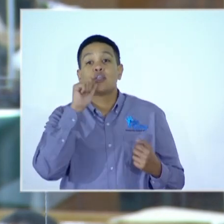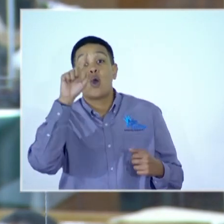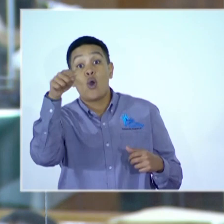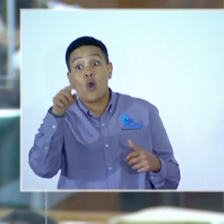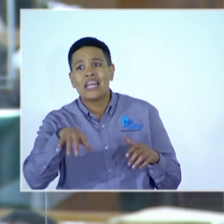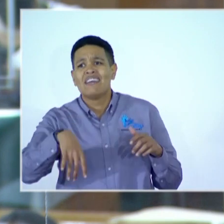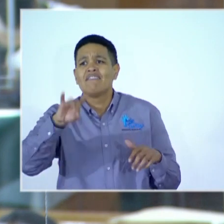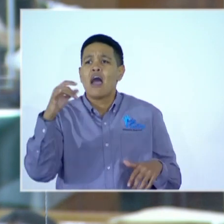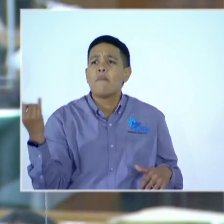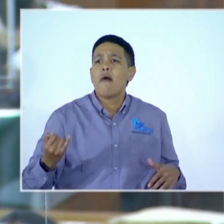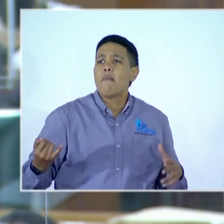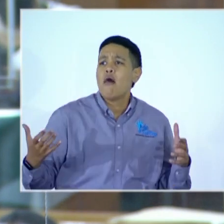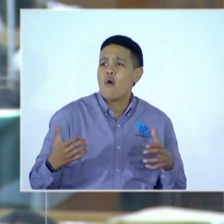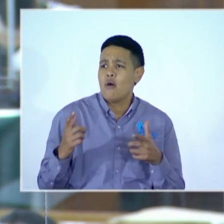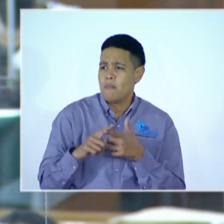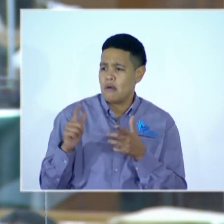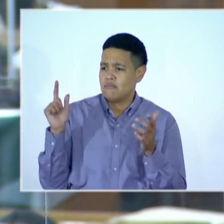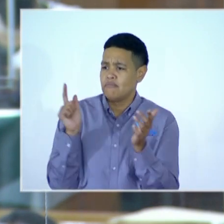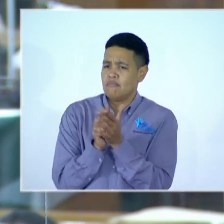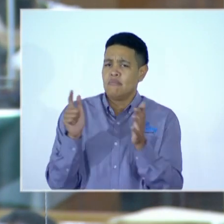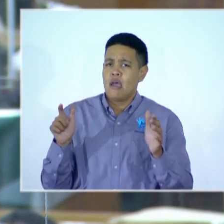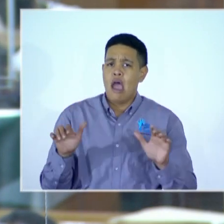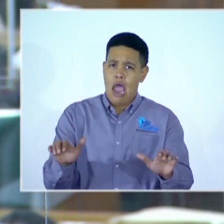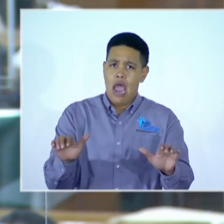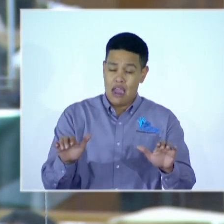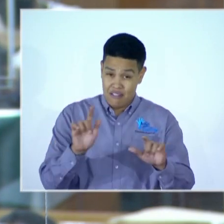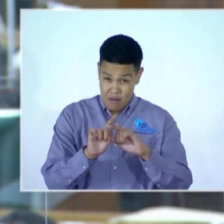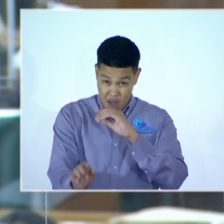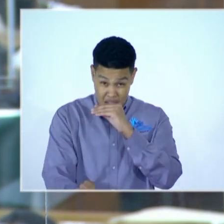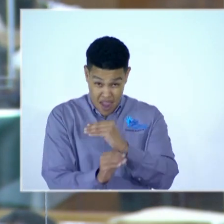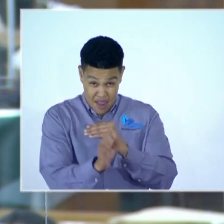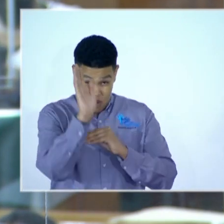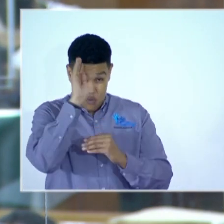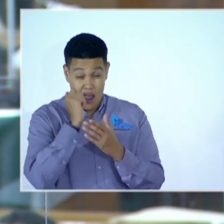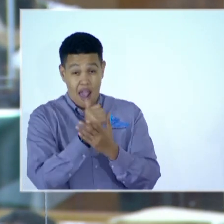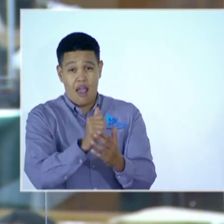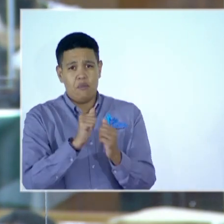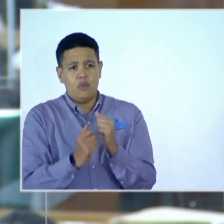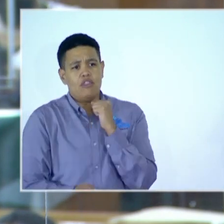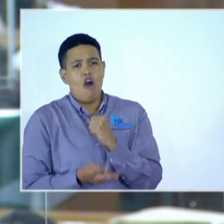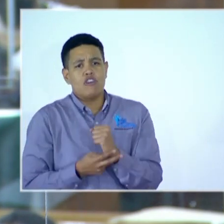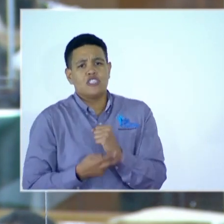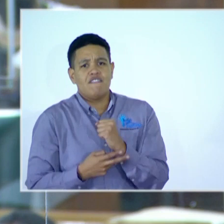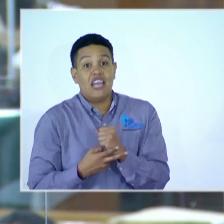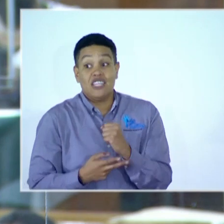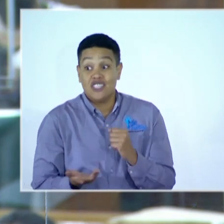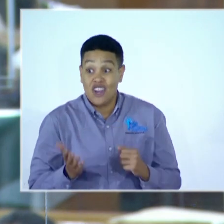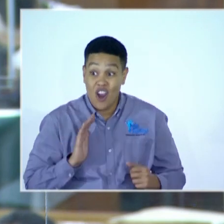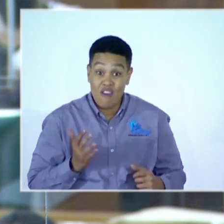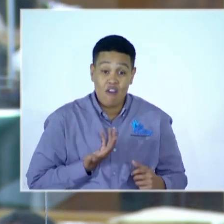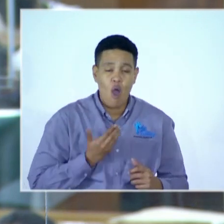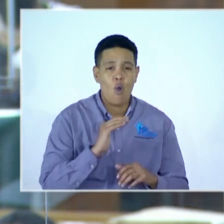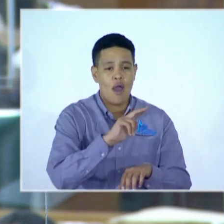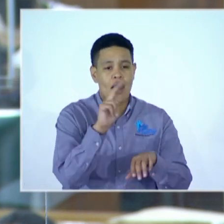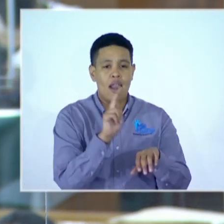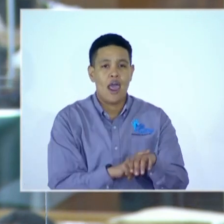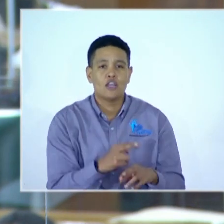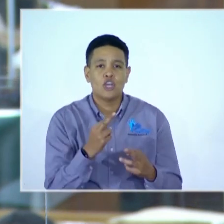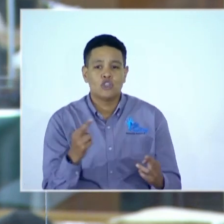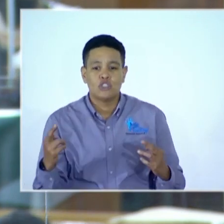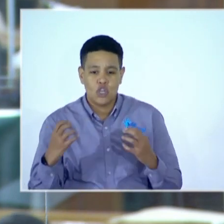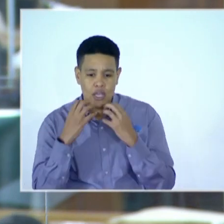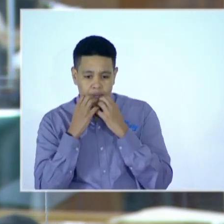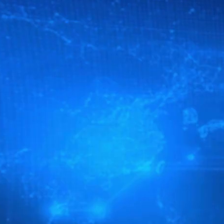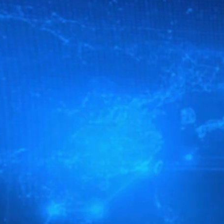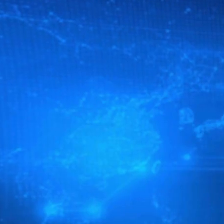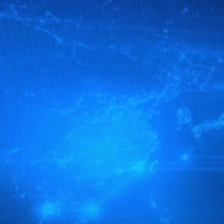detecting criminals and illegal activities, but it will help with conservation of our natural resources in